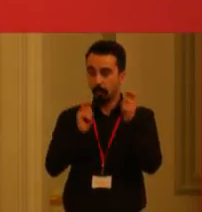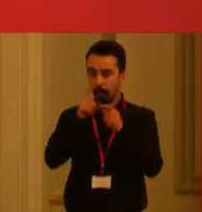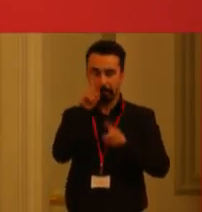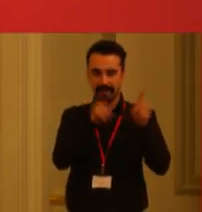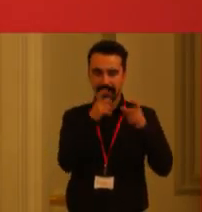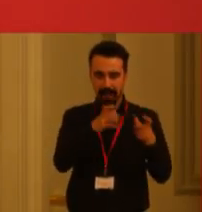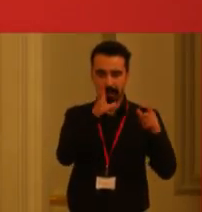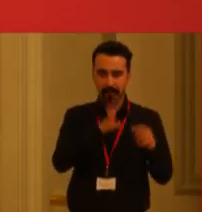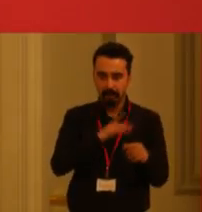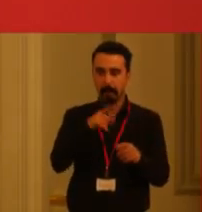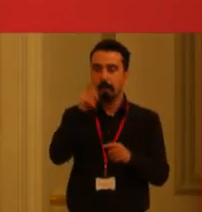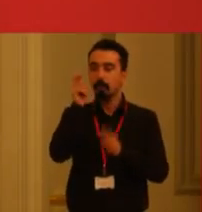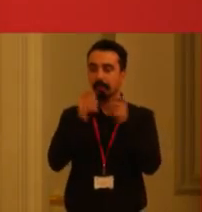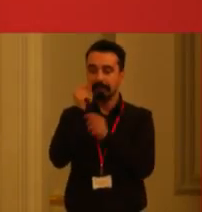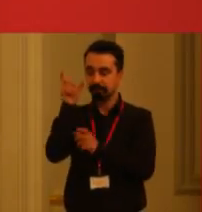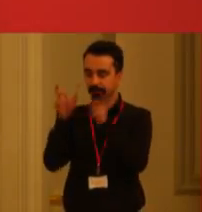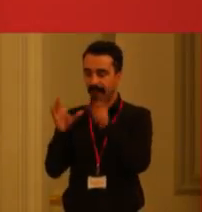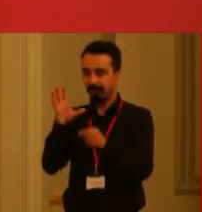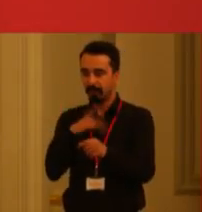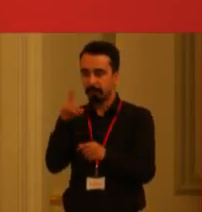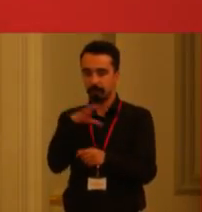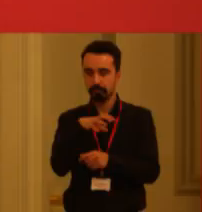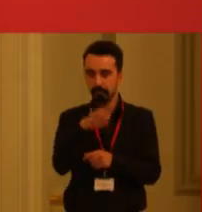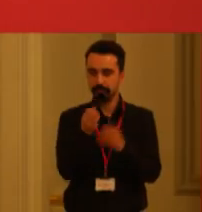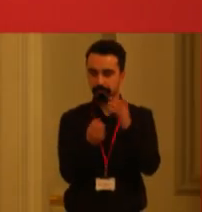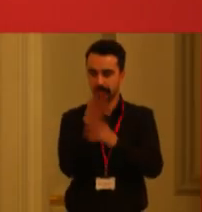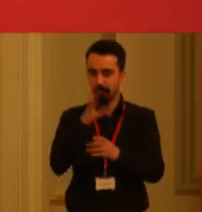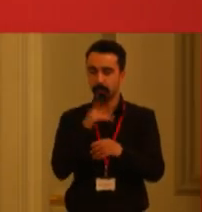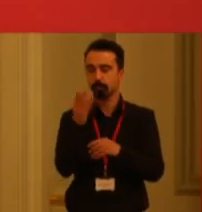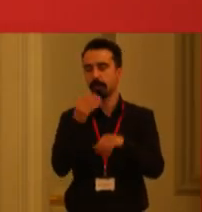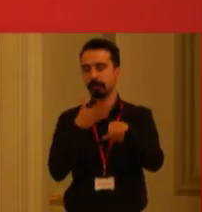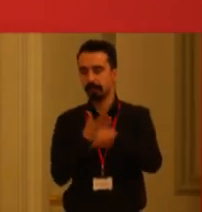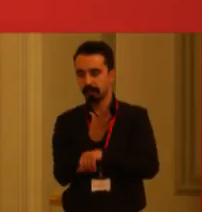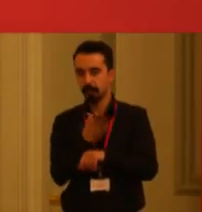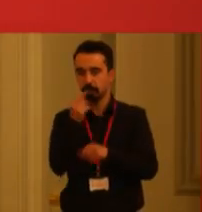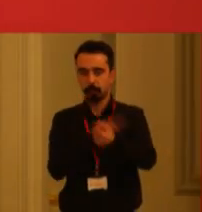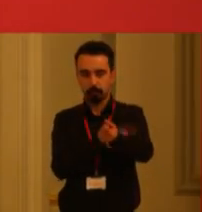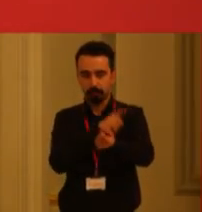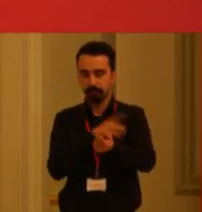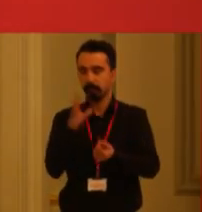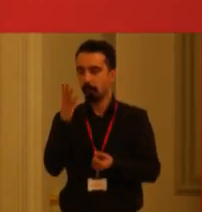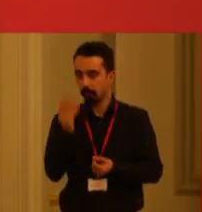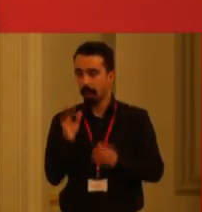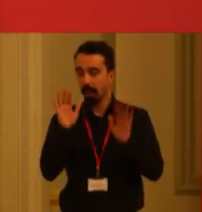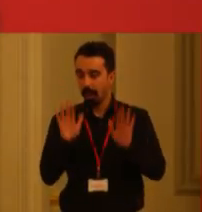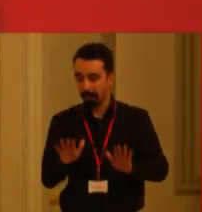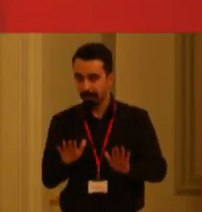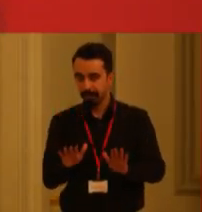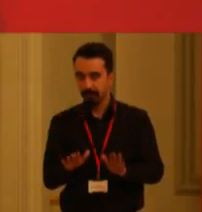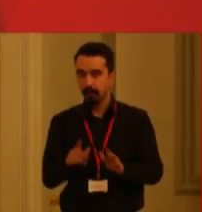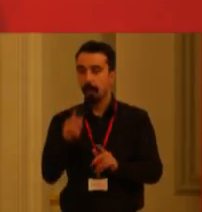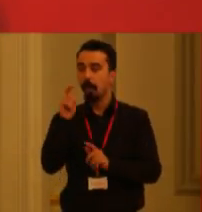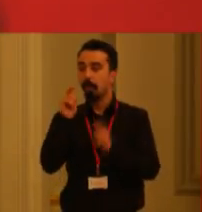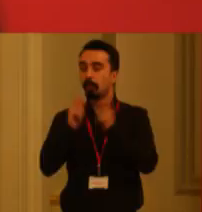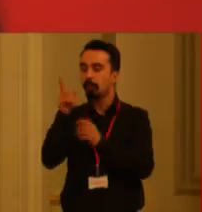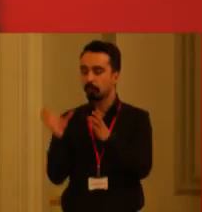groups, these are used and utilized, and that gives room and space to the users. This empowers them